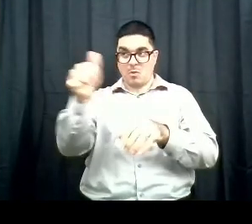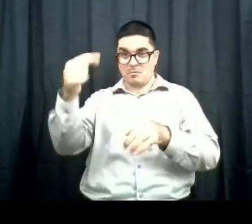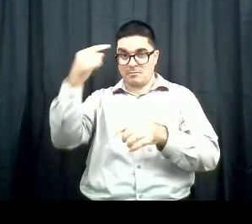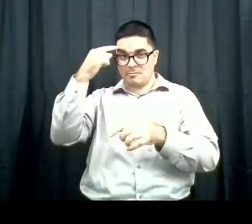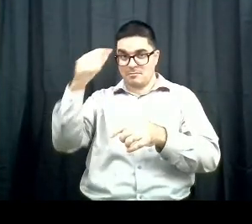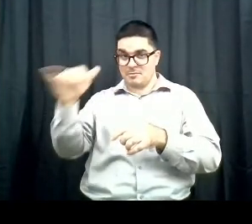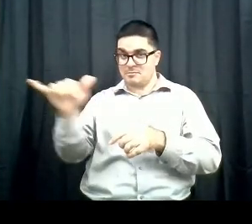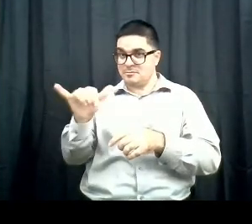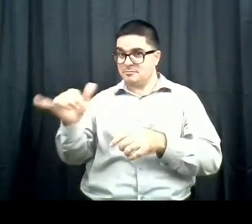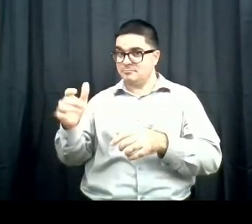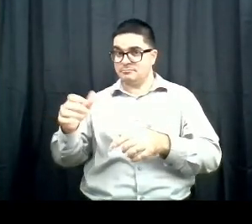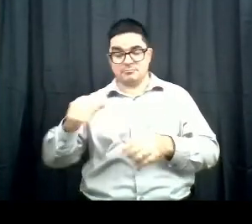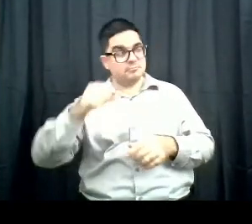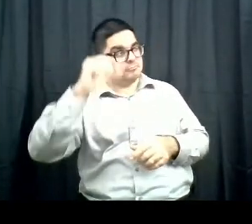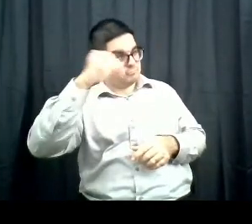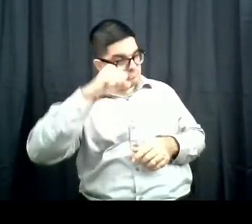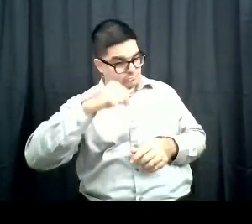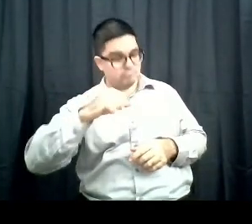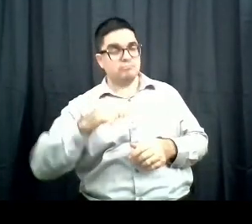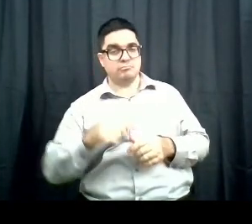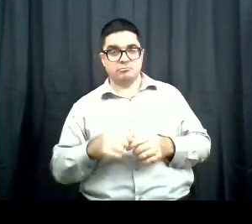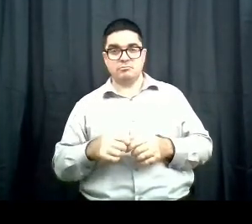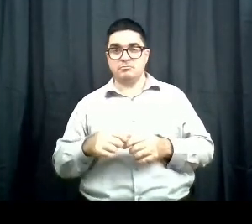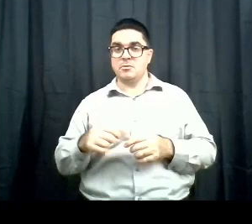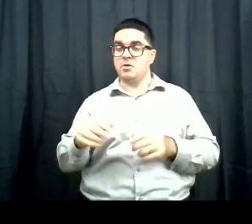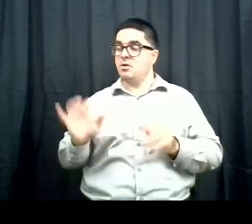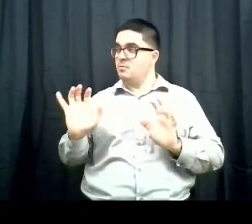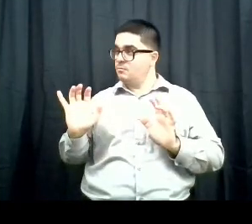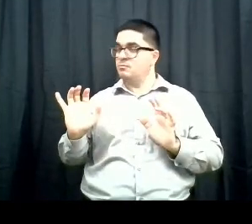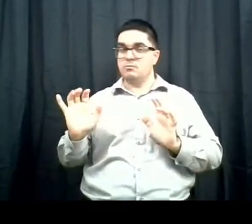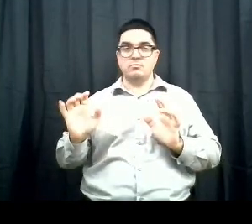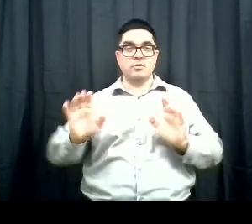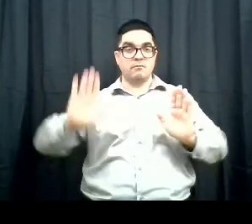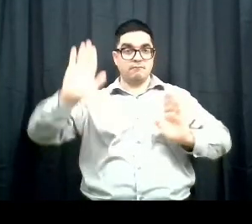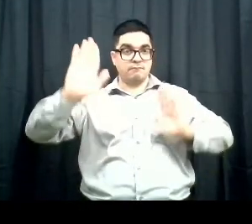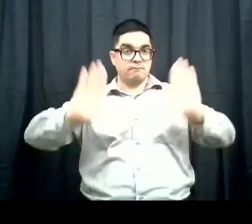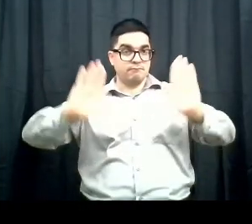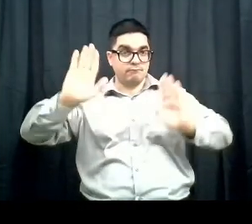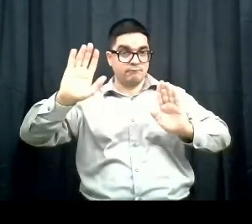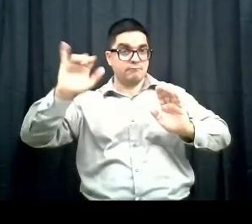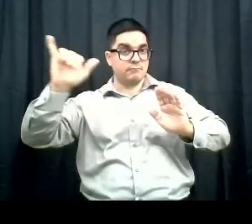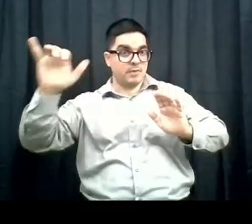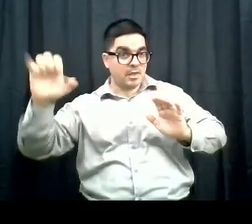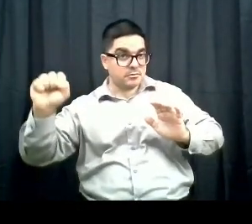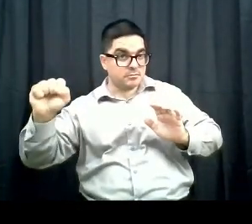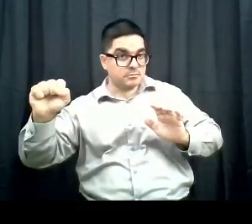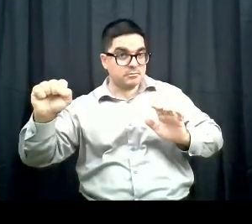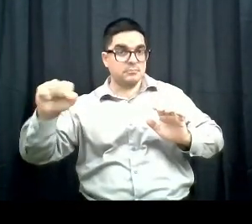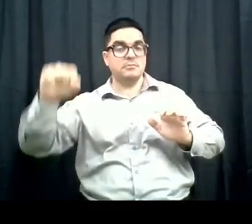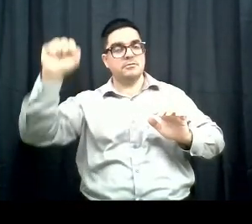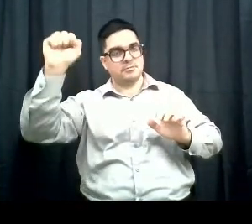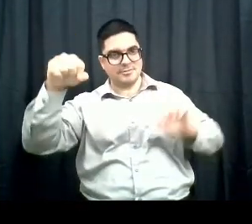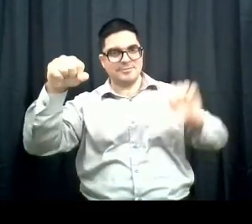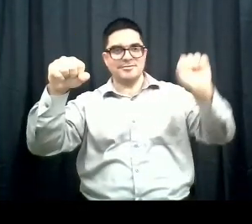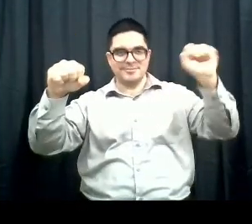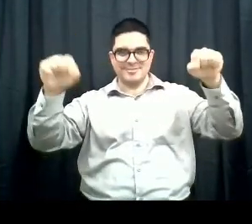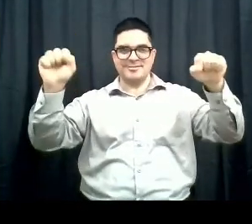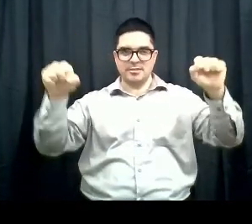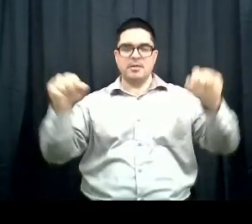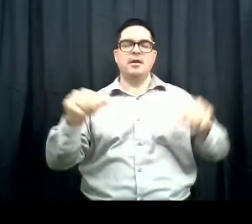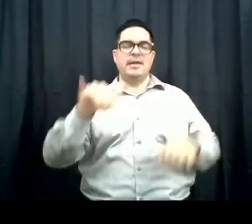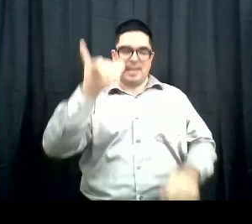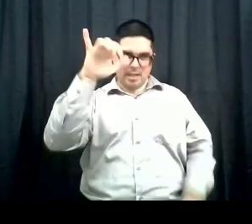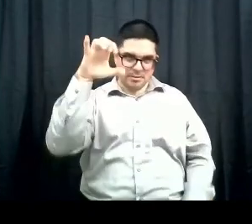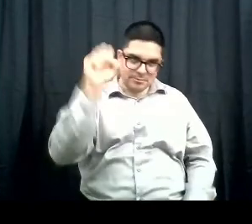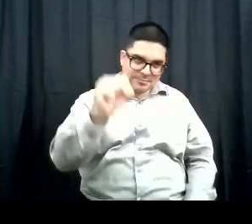Thank you, Justin. And I'll ask for a vote. All in favor, say yes. Yes. That was the